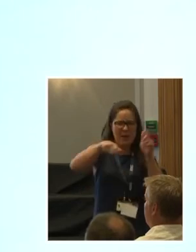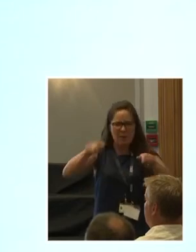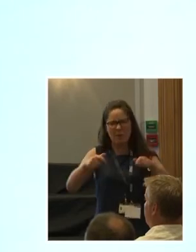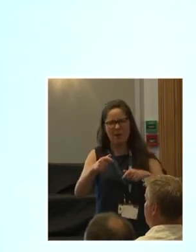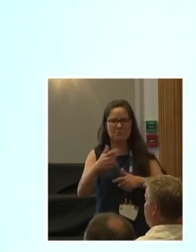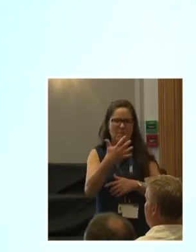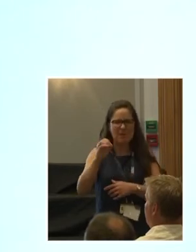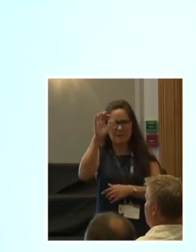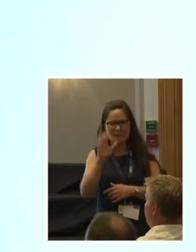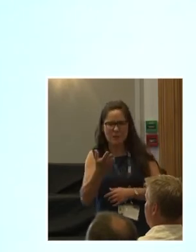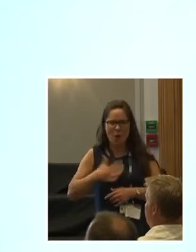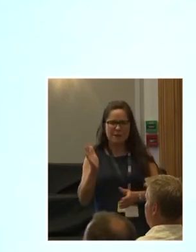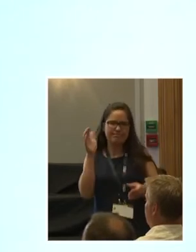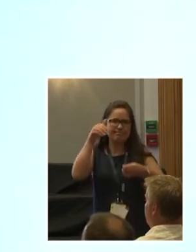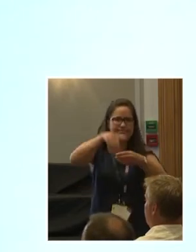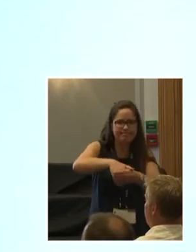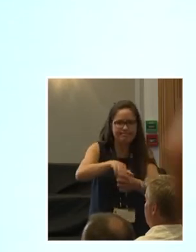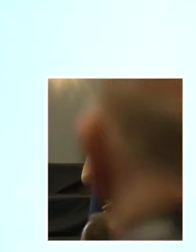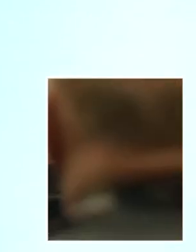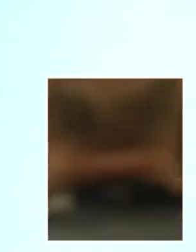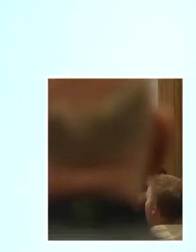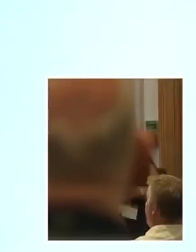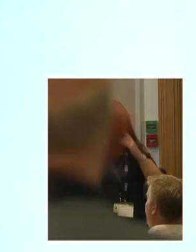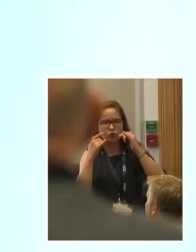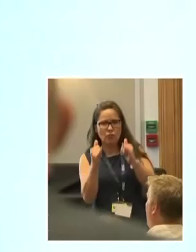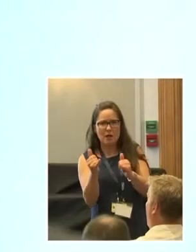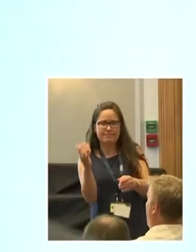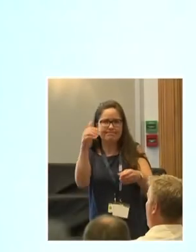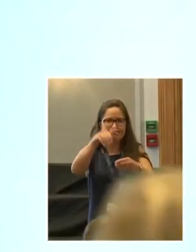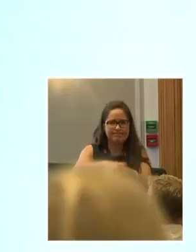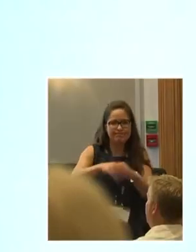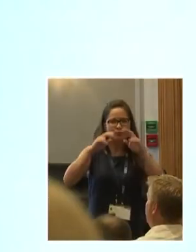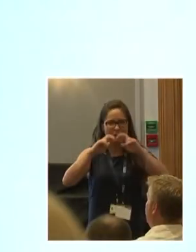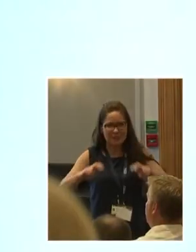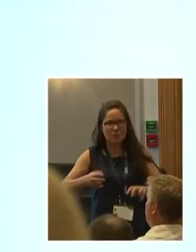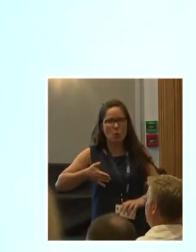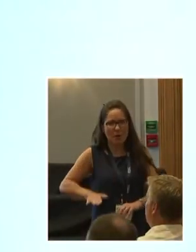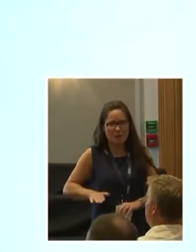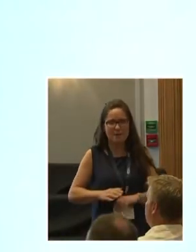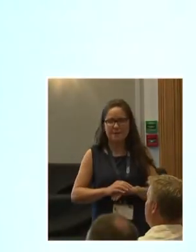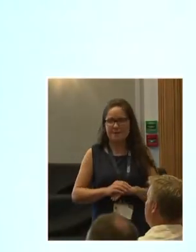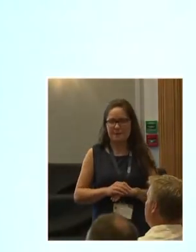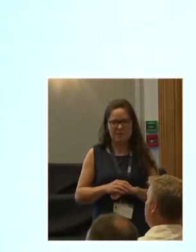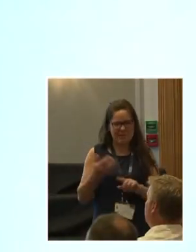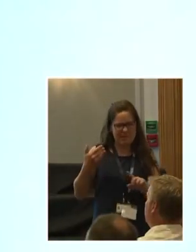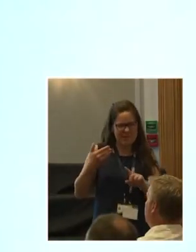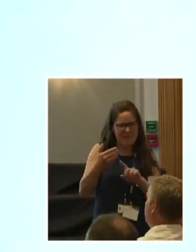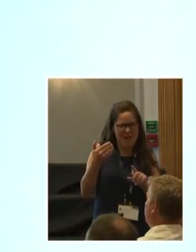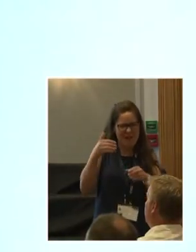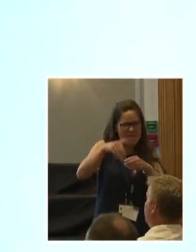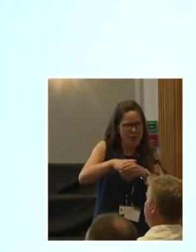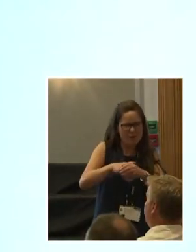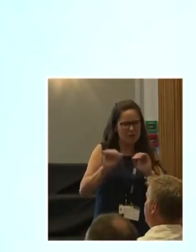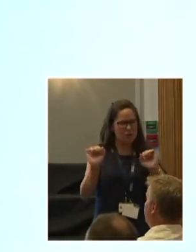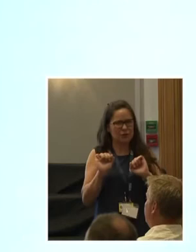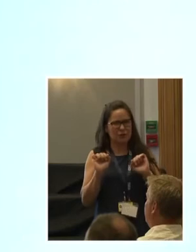participate in clinical trials or some other kind of research, but so far haven't.